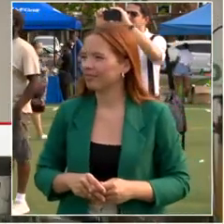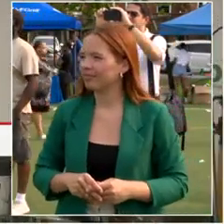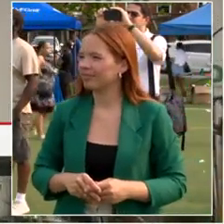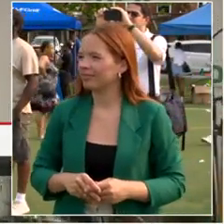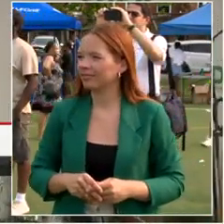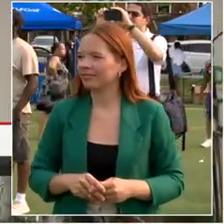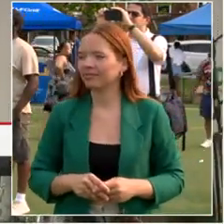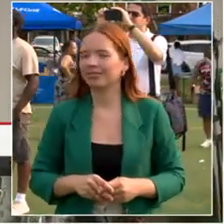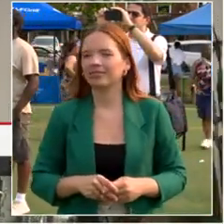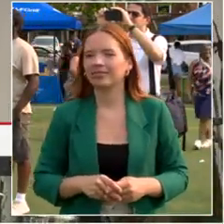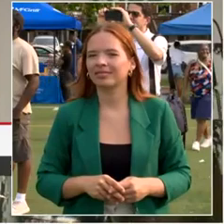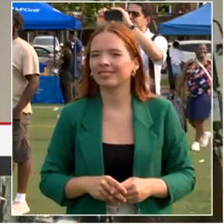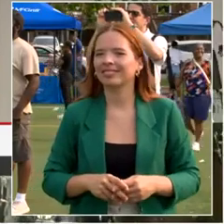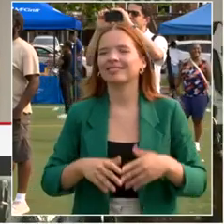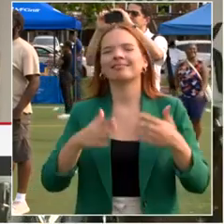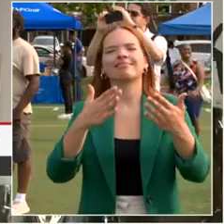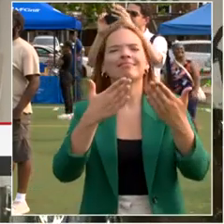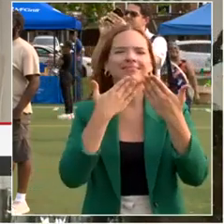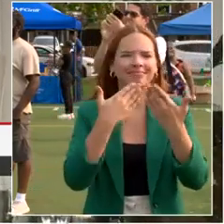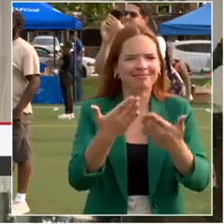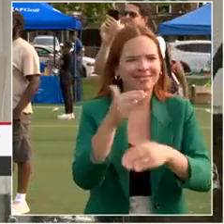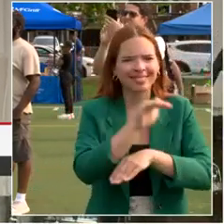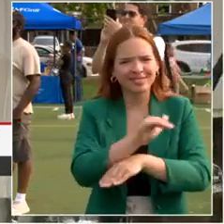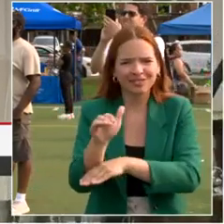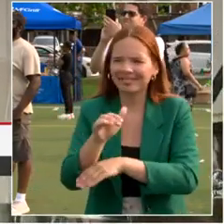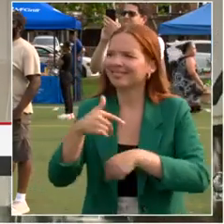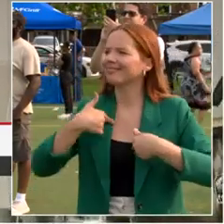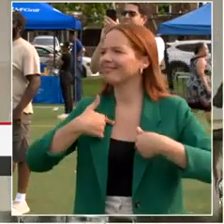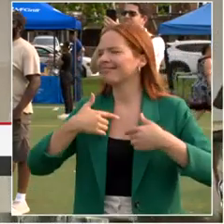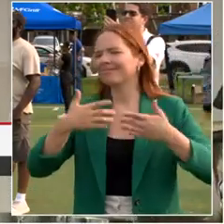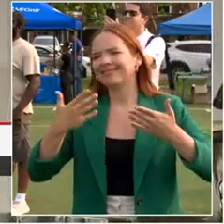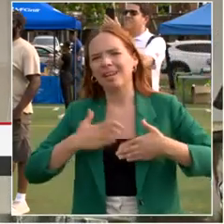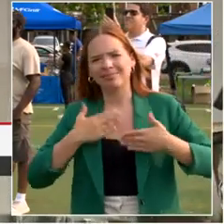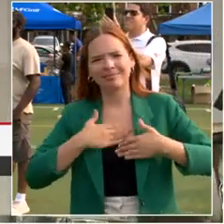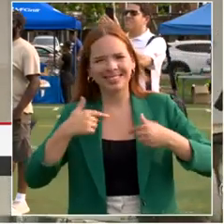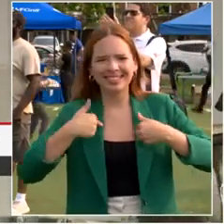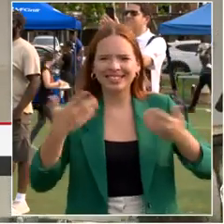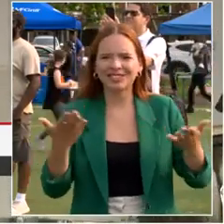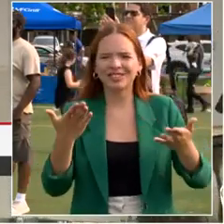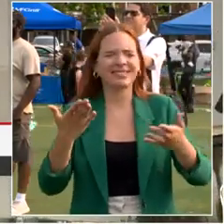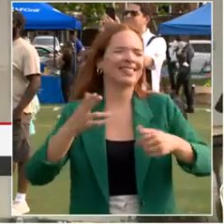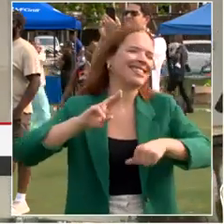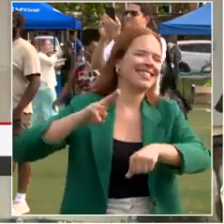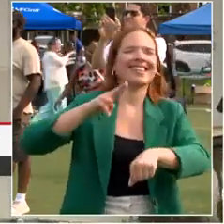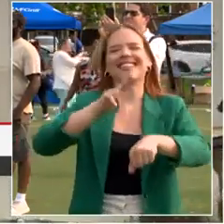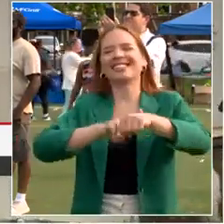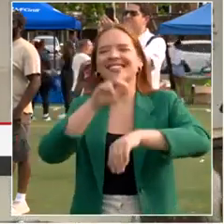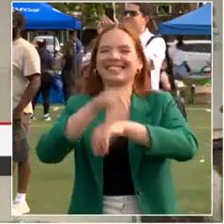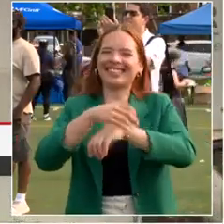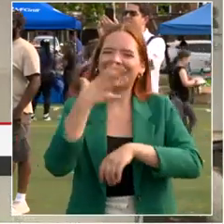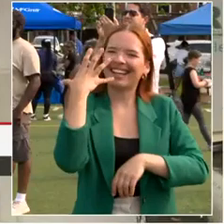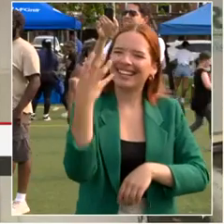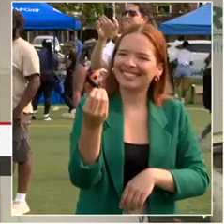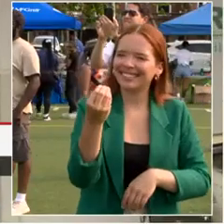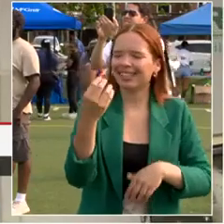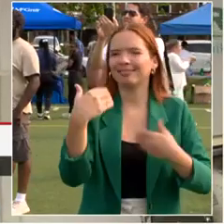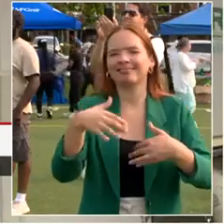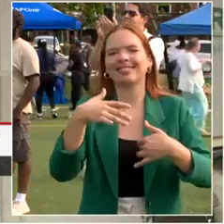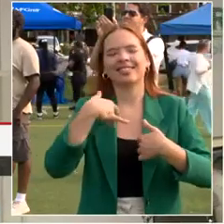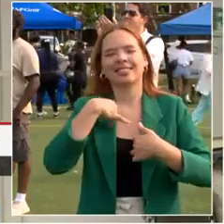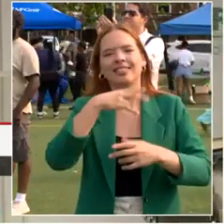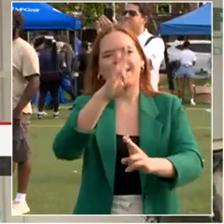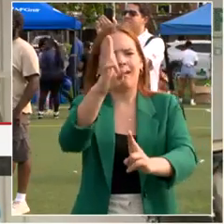Thank you, and good evening, everybody. It's great to be out here on National Night Out. It's my privilege to speak with you on behalf of the Attorney